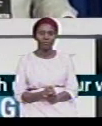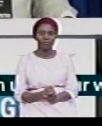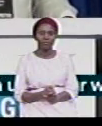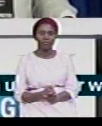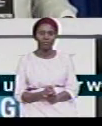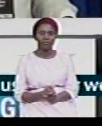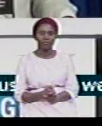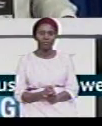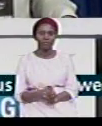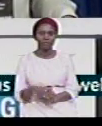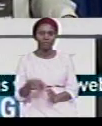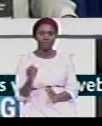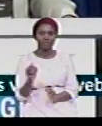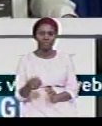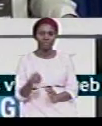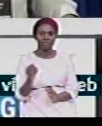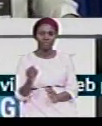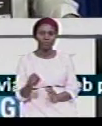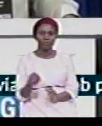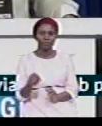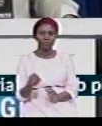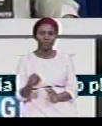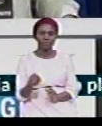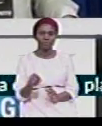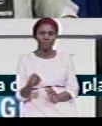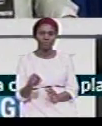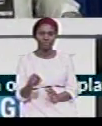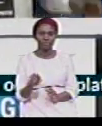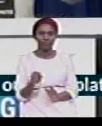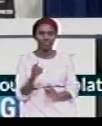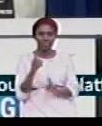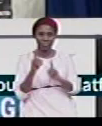Yes. Still examine your life.